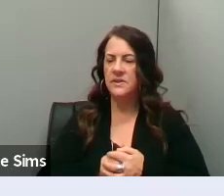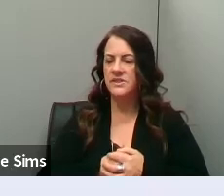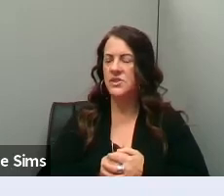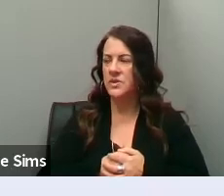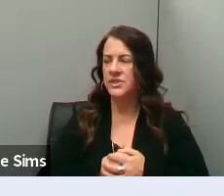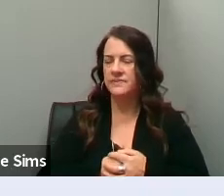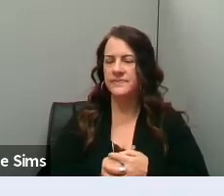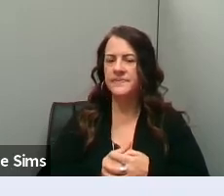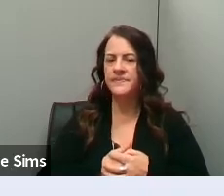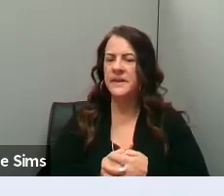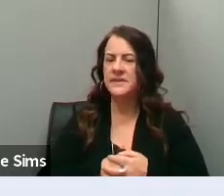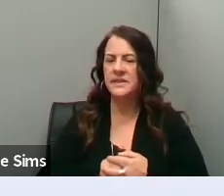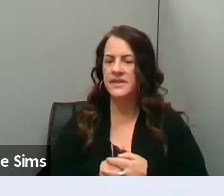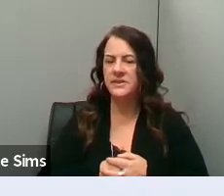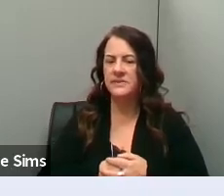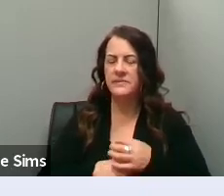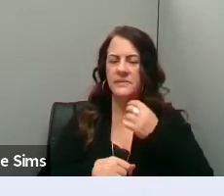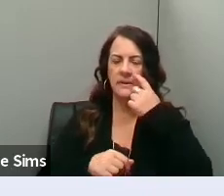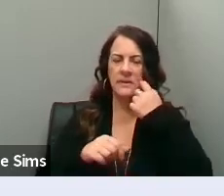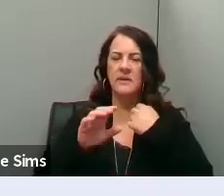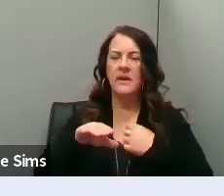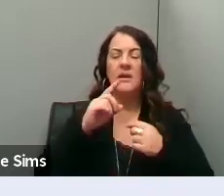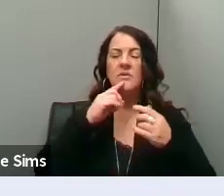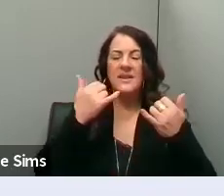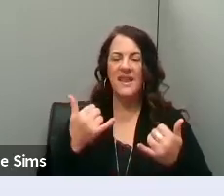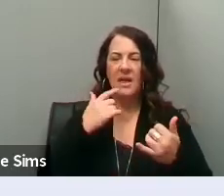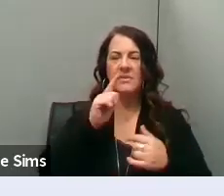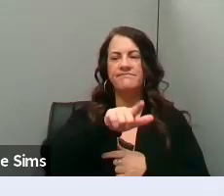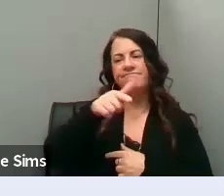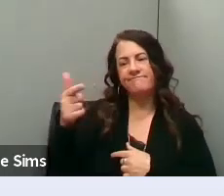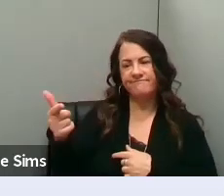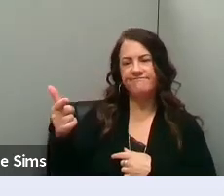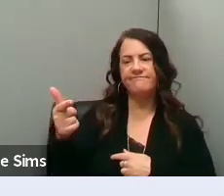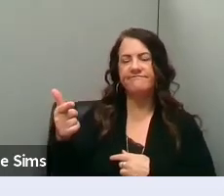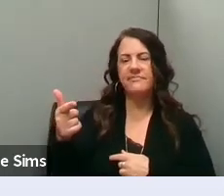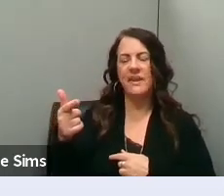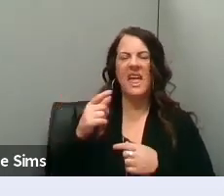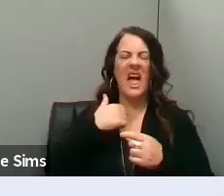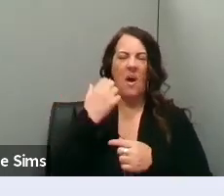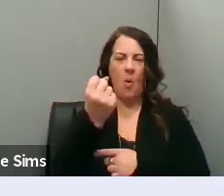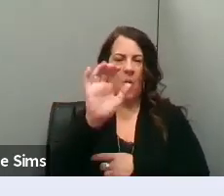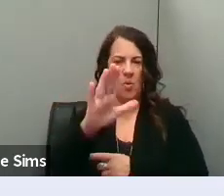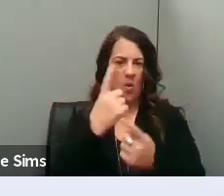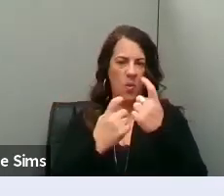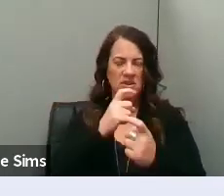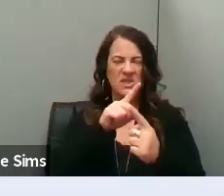Okay, so I'm going to turn it over to Aisha now, and I'll be happy to answer questions at the end. Thanks.